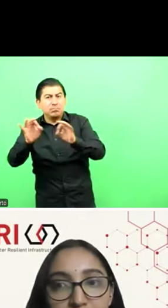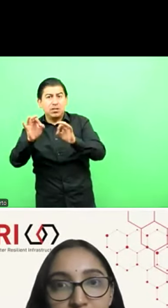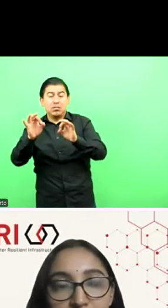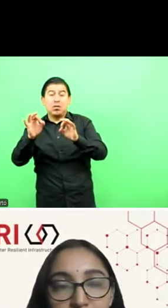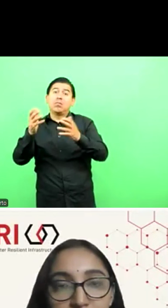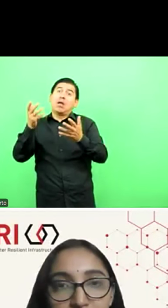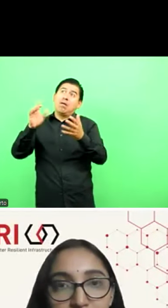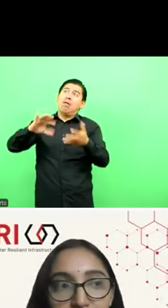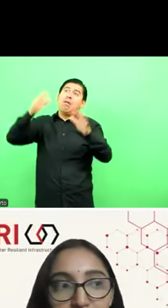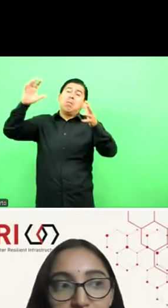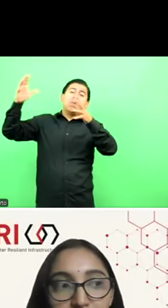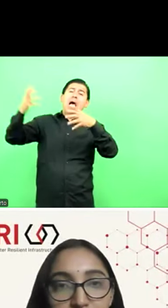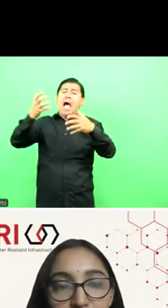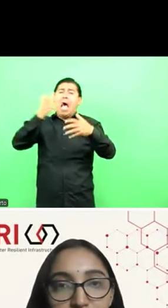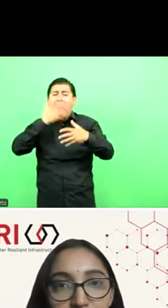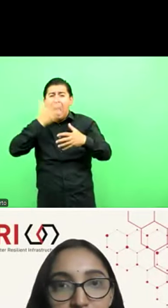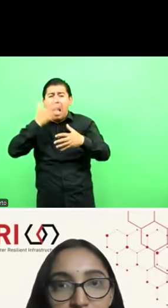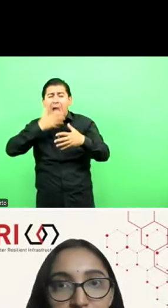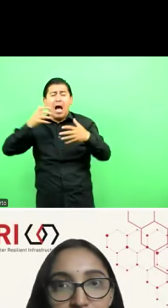please.